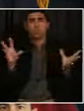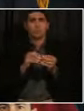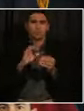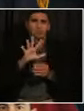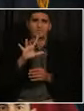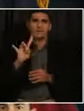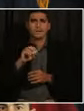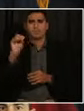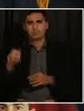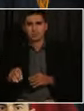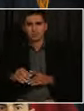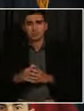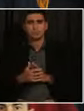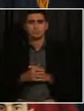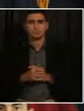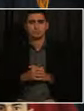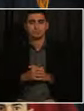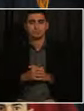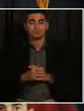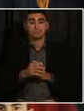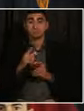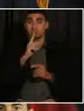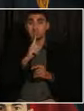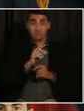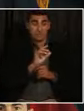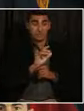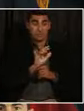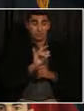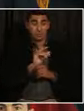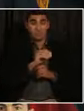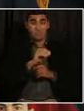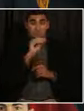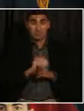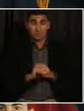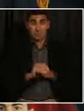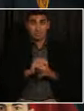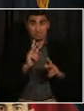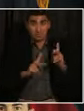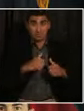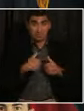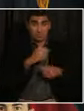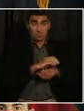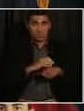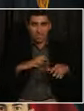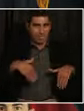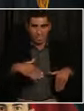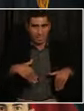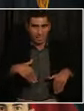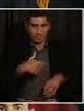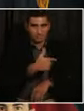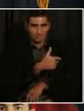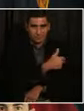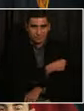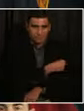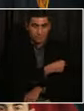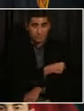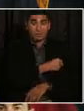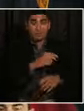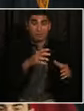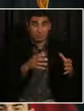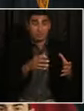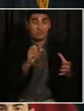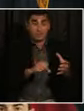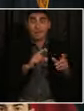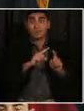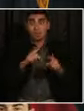So the nearly 25% of Coloradans who haven't gotten the vaccine are more than 4 times as likely to wind up